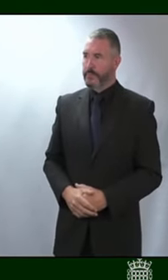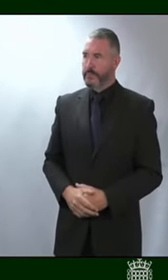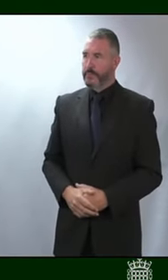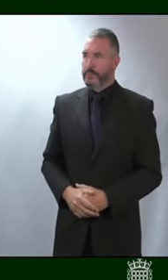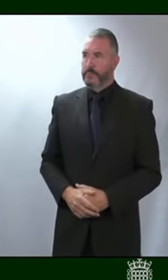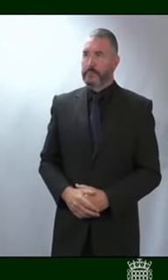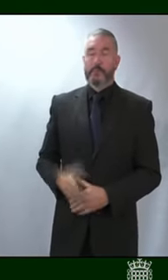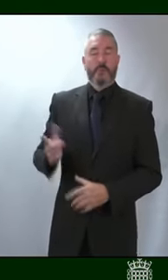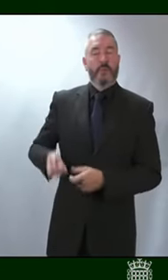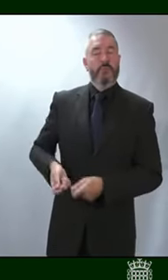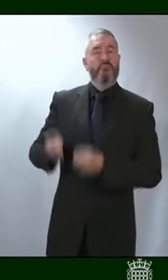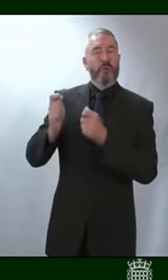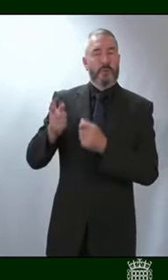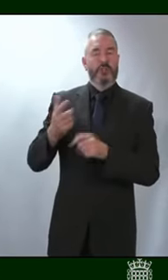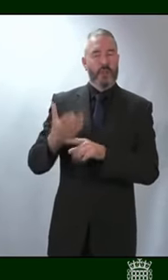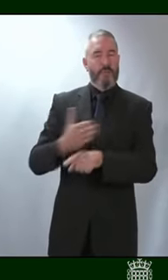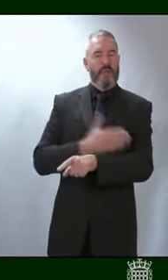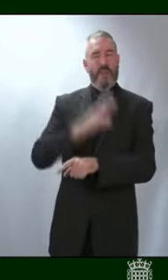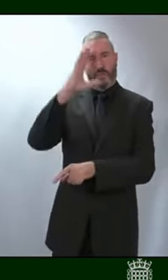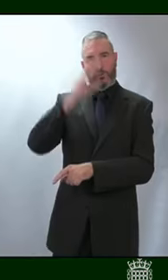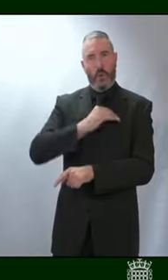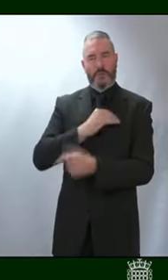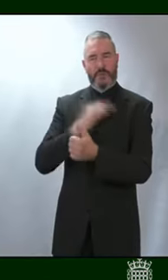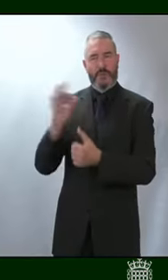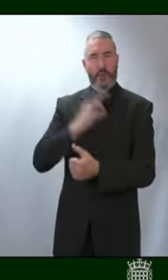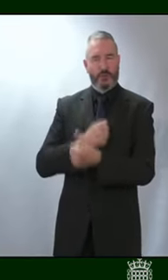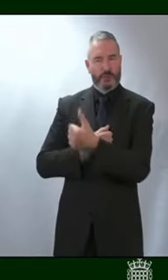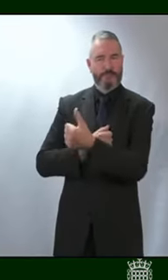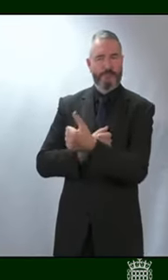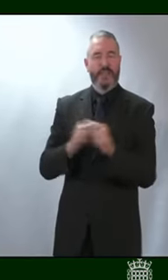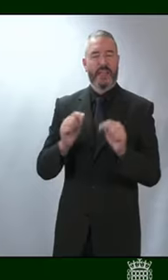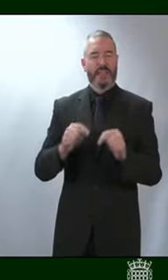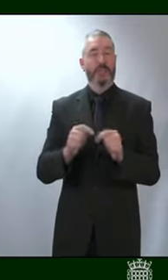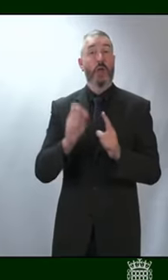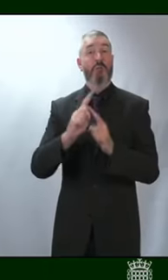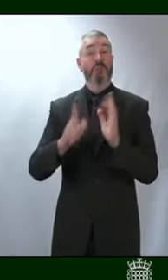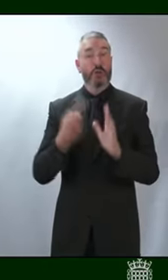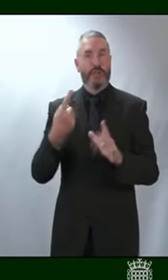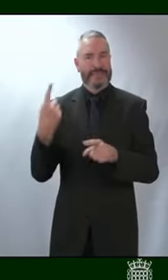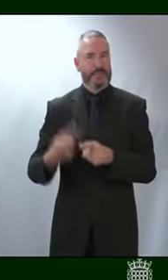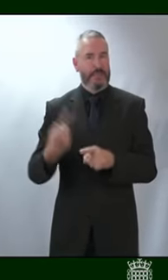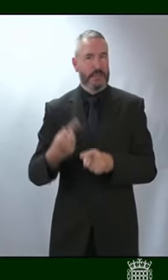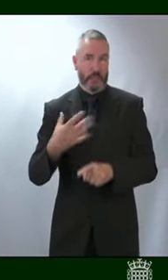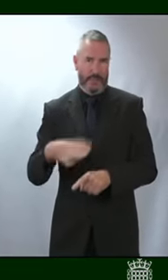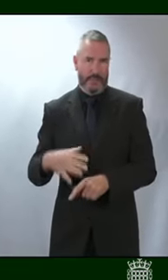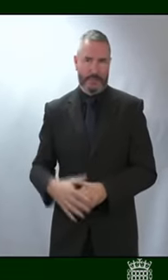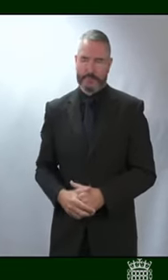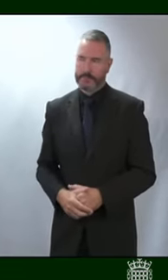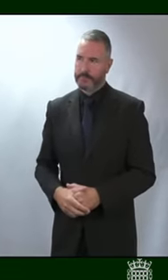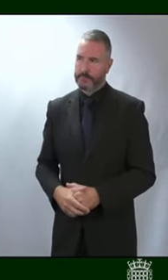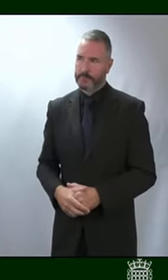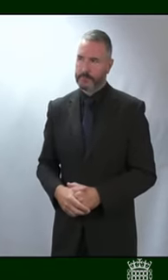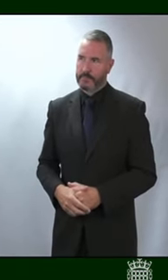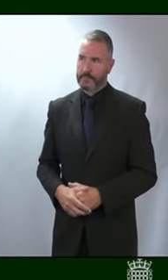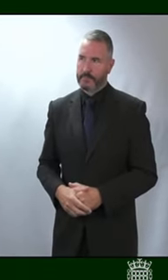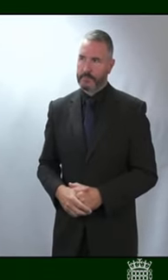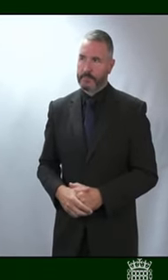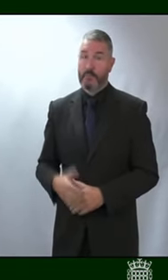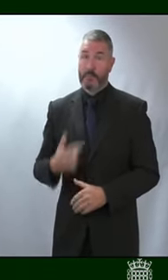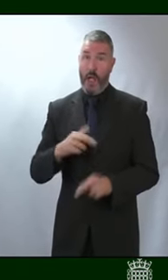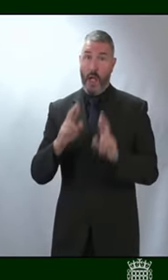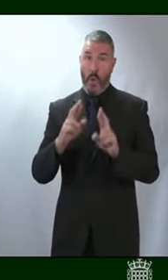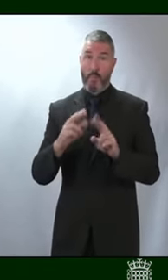honourable friend because she gave me advance notice of this question. I think this is really a case for Project Speed, Mr. Speaker, and I hope that